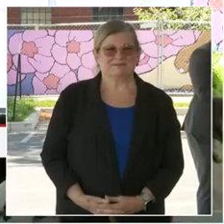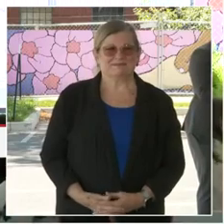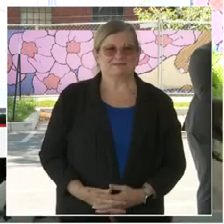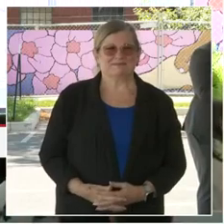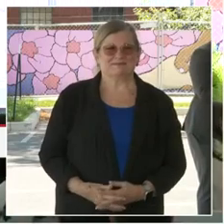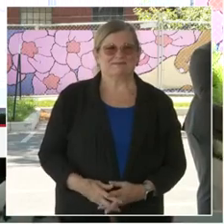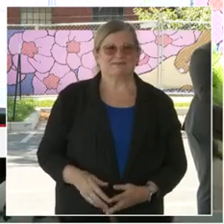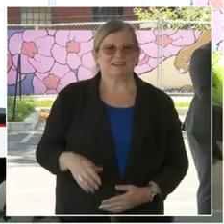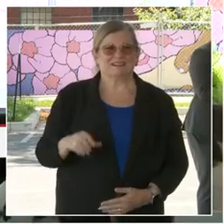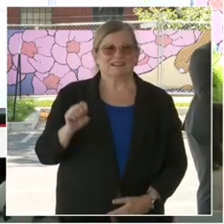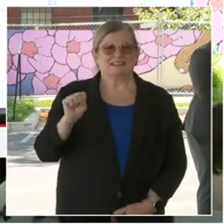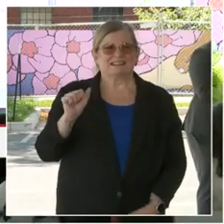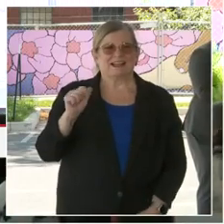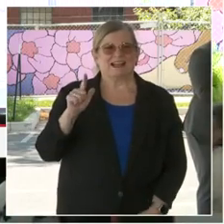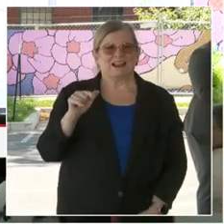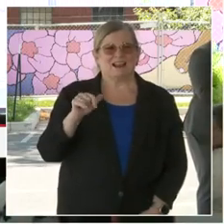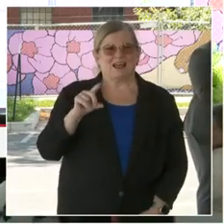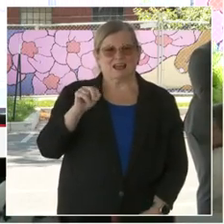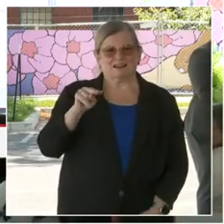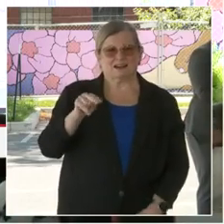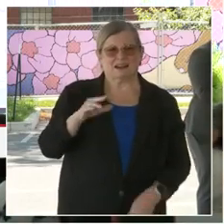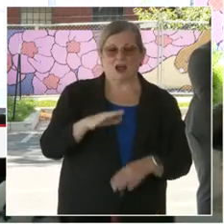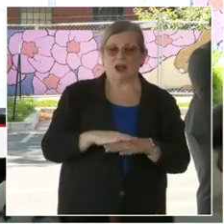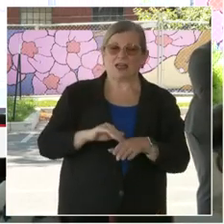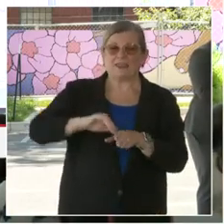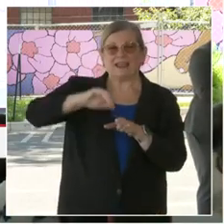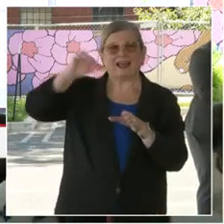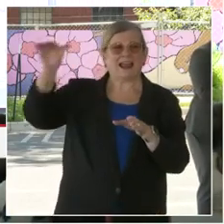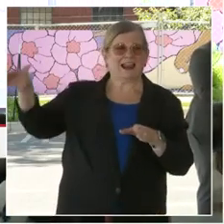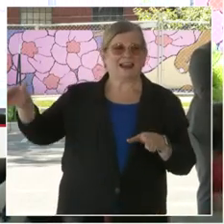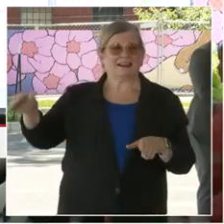Salon on the Ave, Yarnay Glasgow.